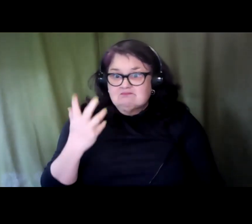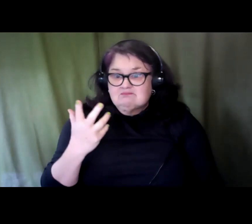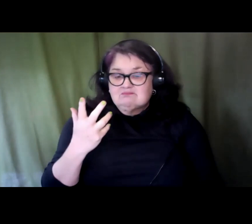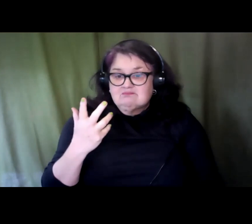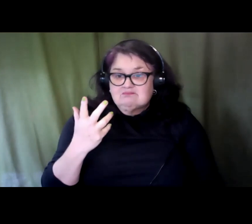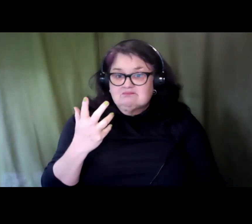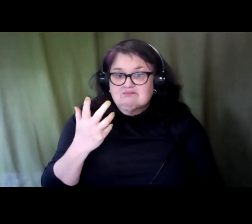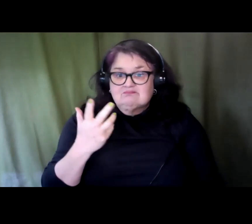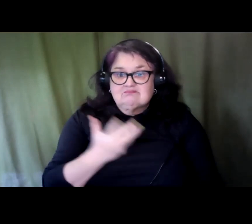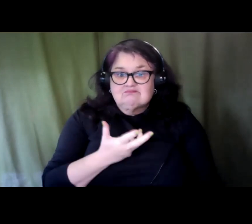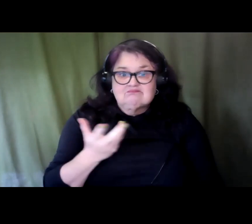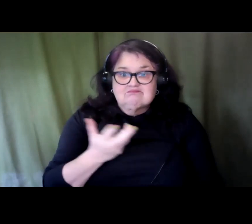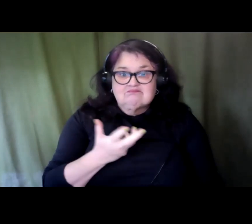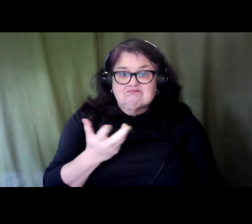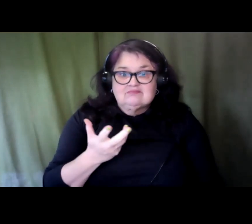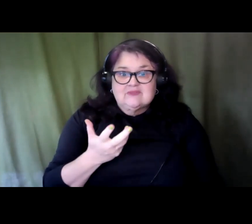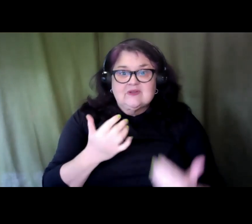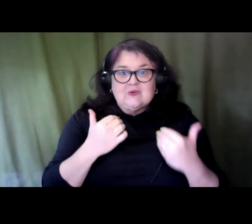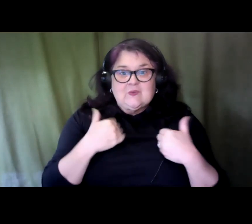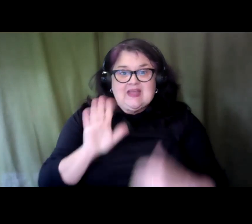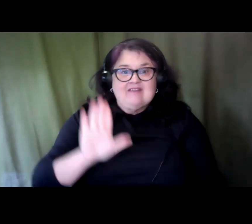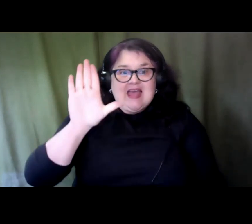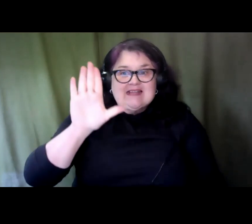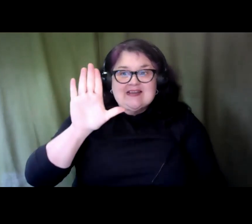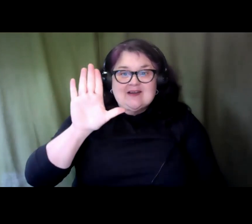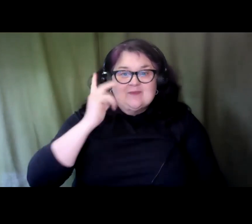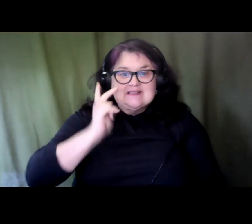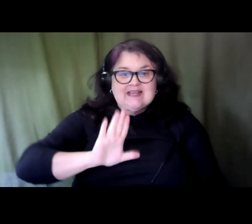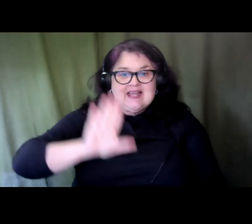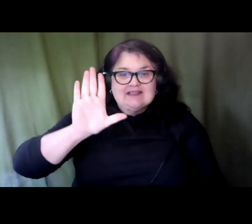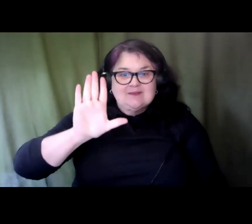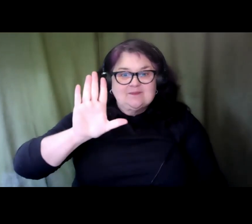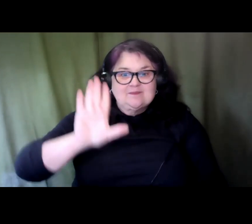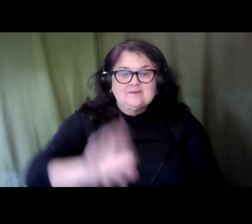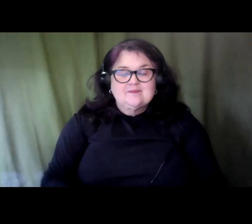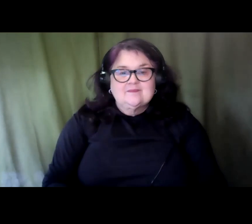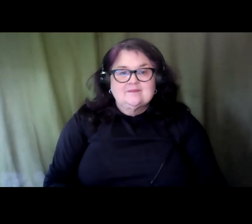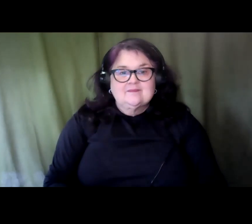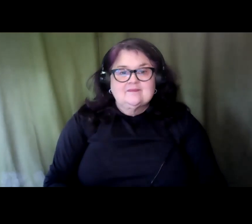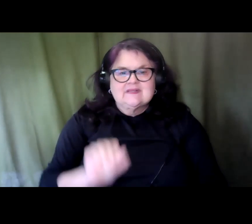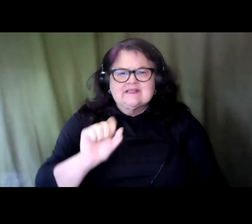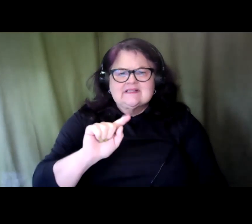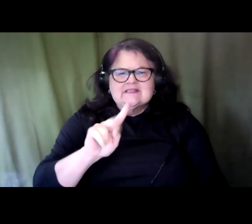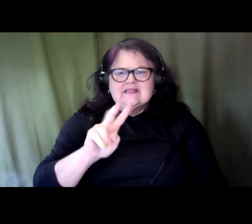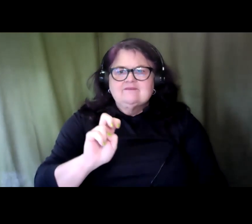Oh, and we have Since a there's hand a up by hand- Steve. Okay. Yeah. From Hi, Steve.